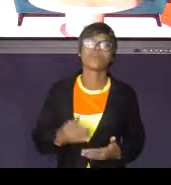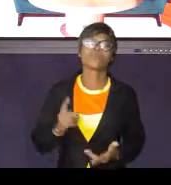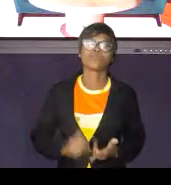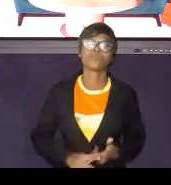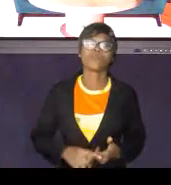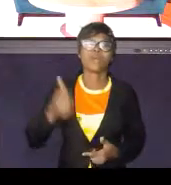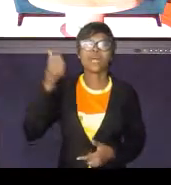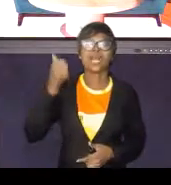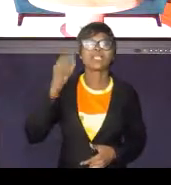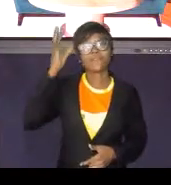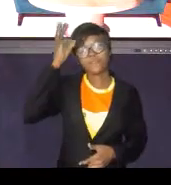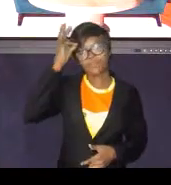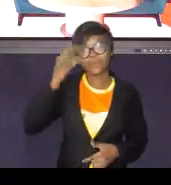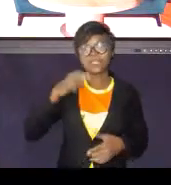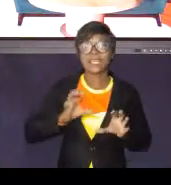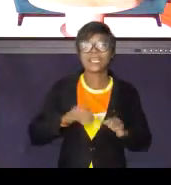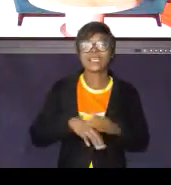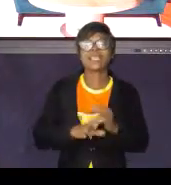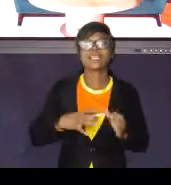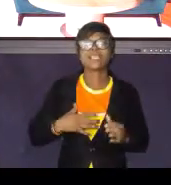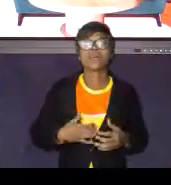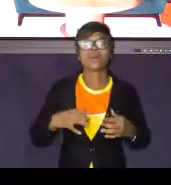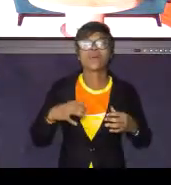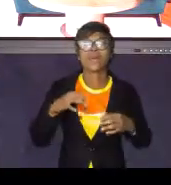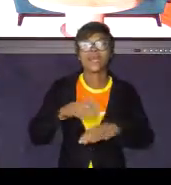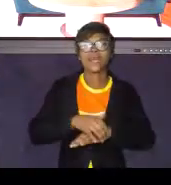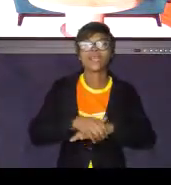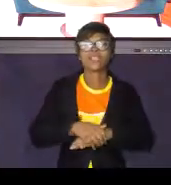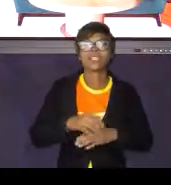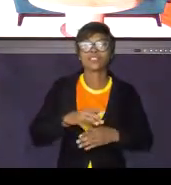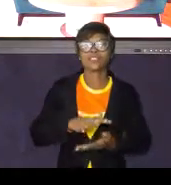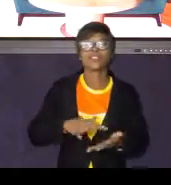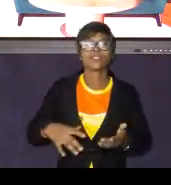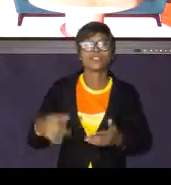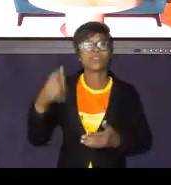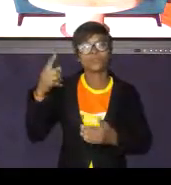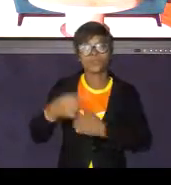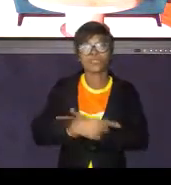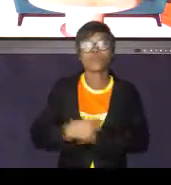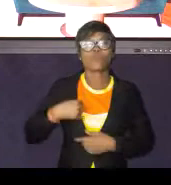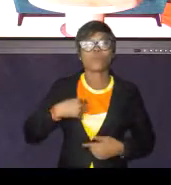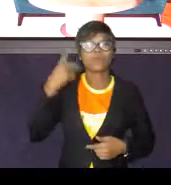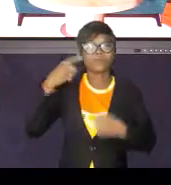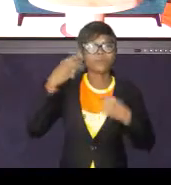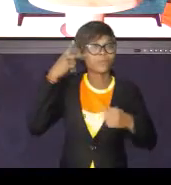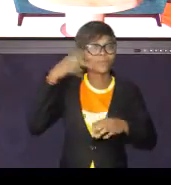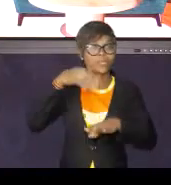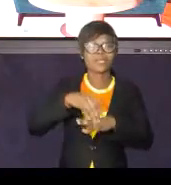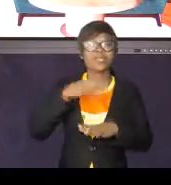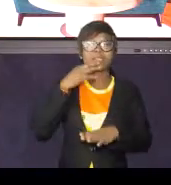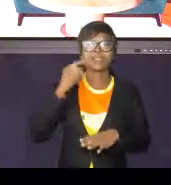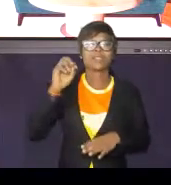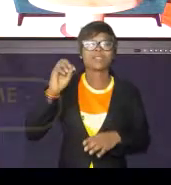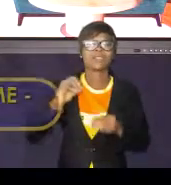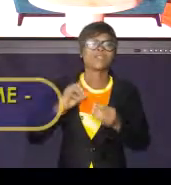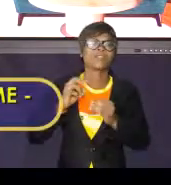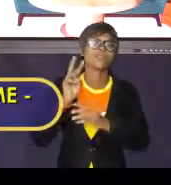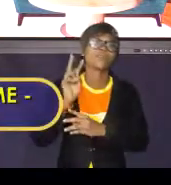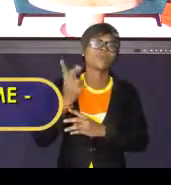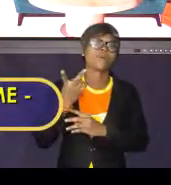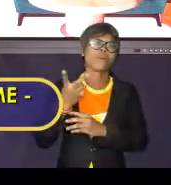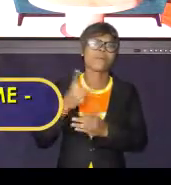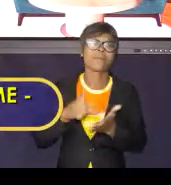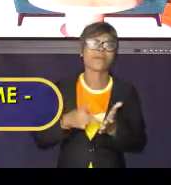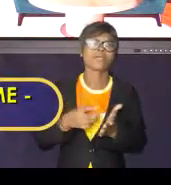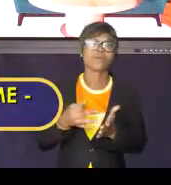Welcome to Auntie Fumi's class. In our English Studies lesson today, we'll be looking at the second part of